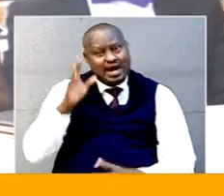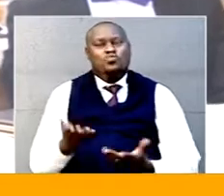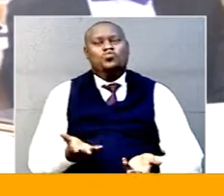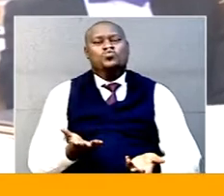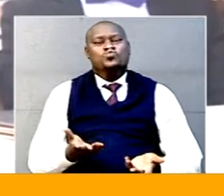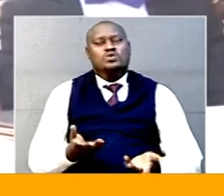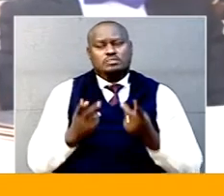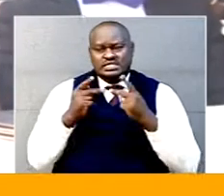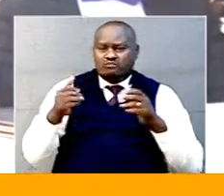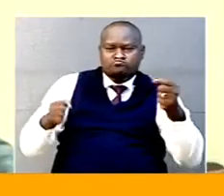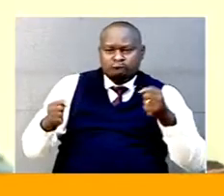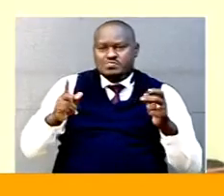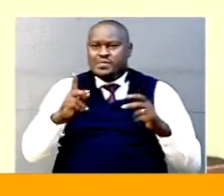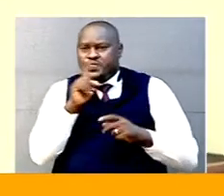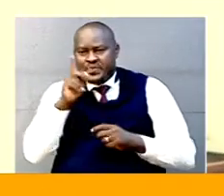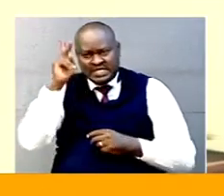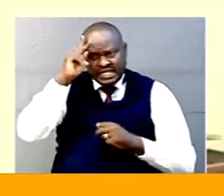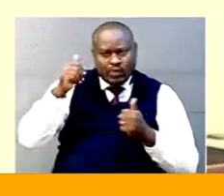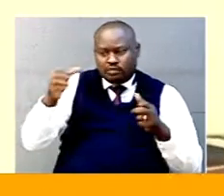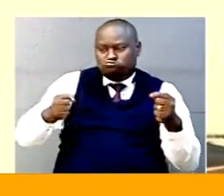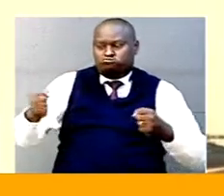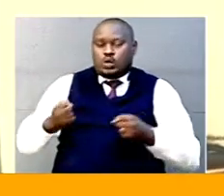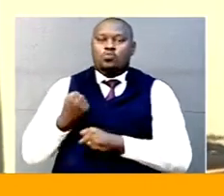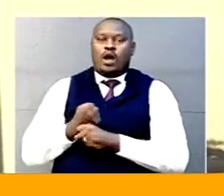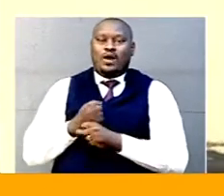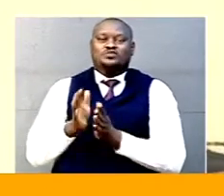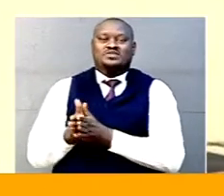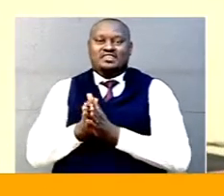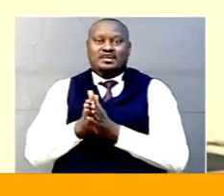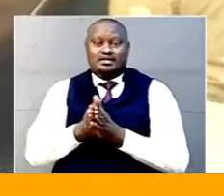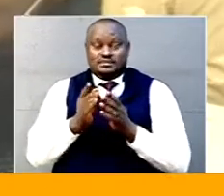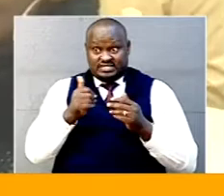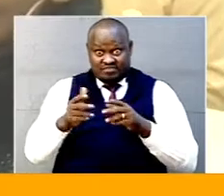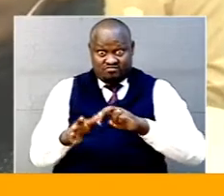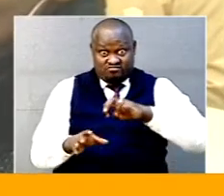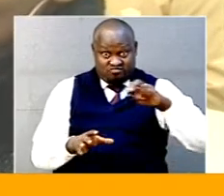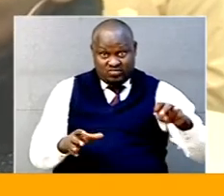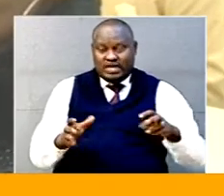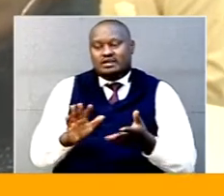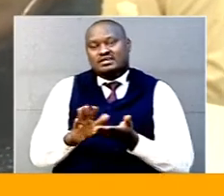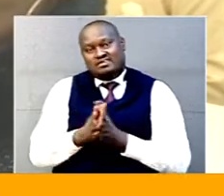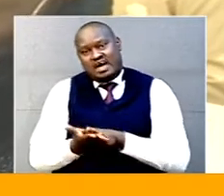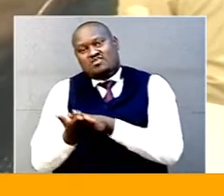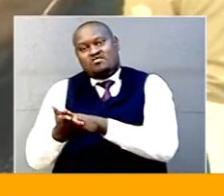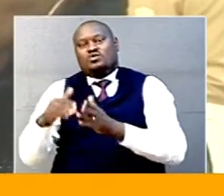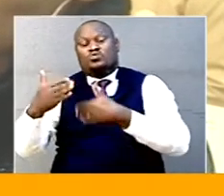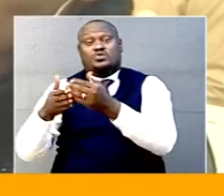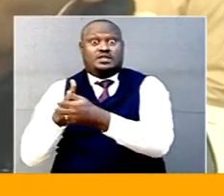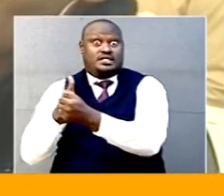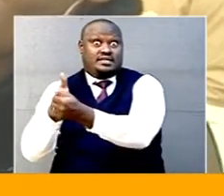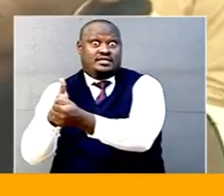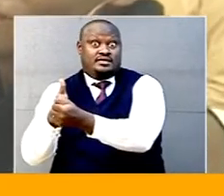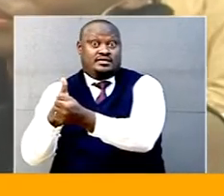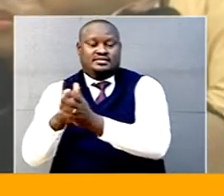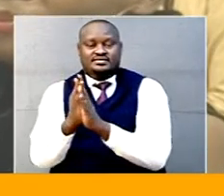people around him who believed in his vision and could seamlessly take over the leadership from him. This report was compiled